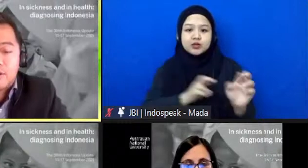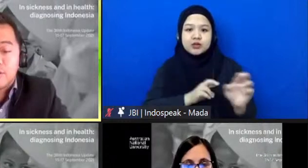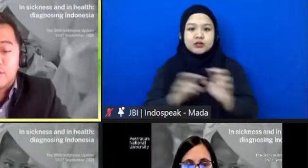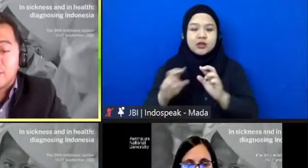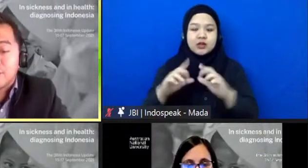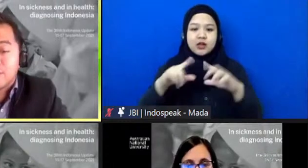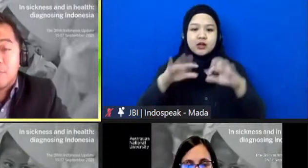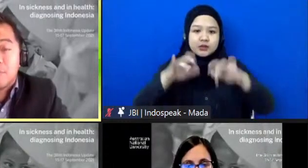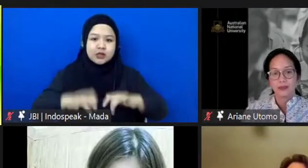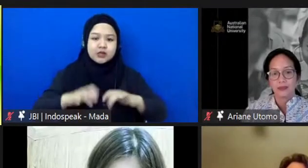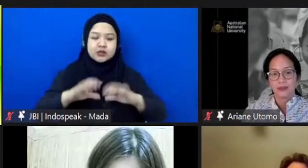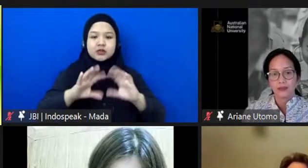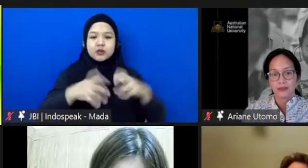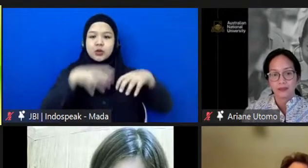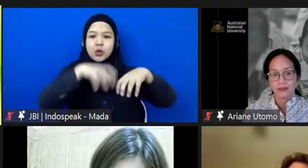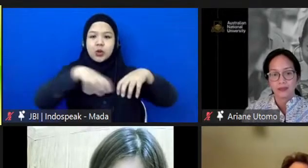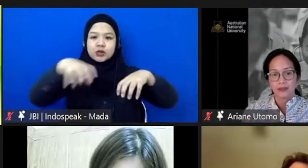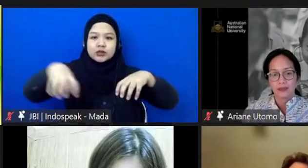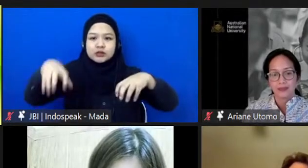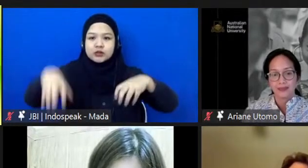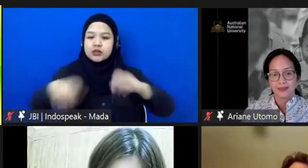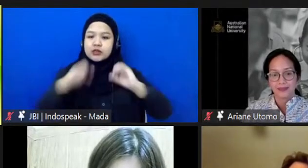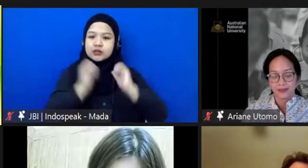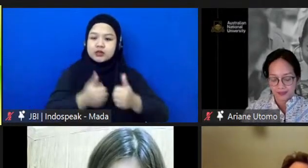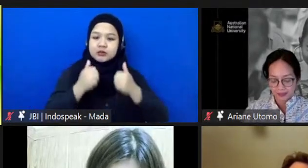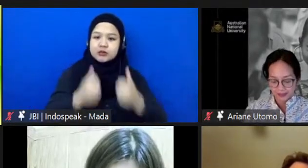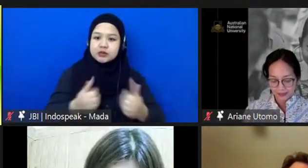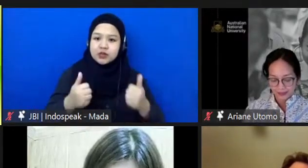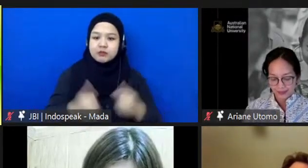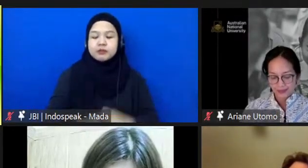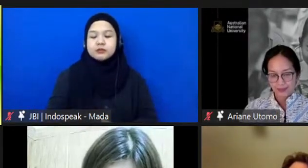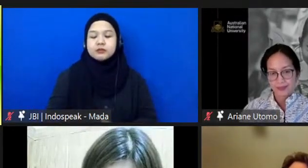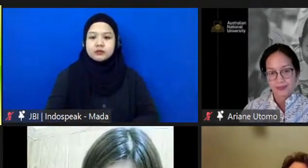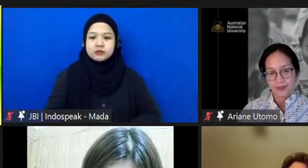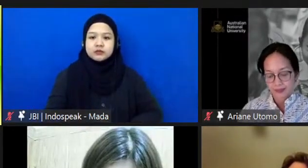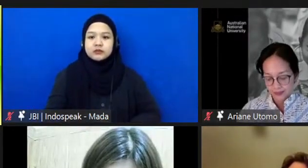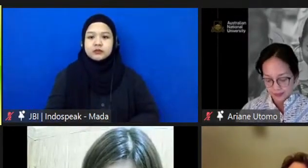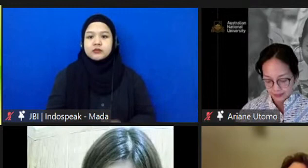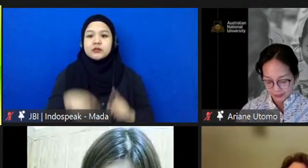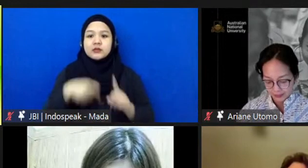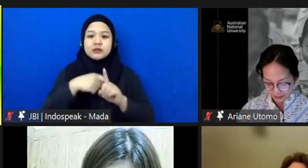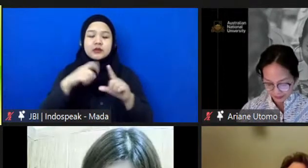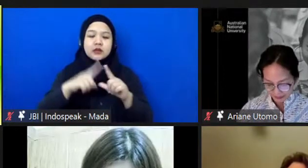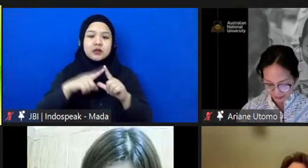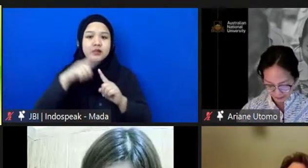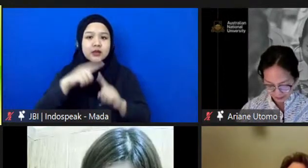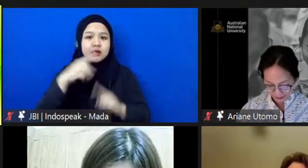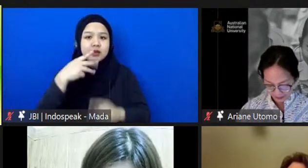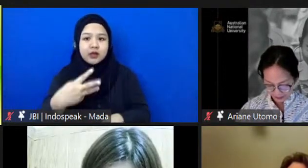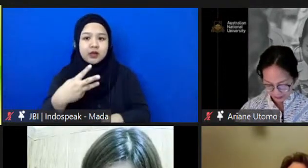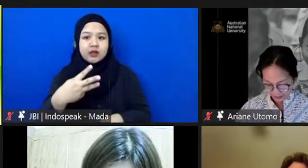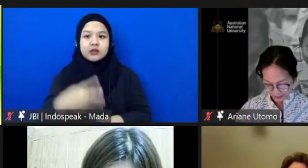and logistics preparation. Kate McClinton,